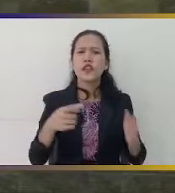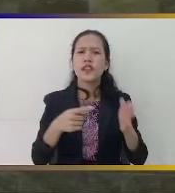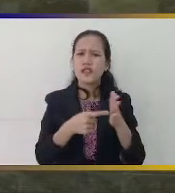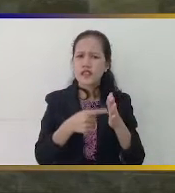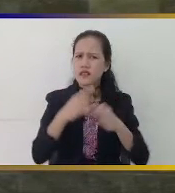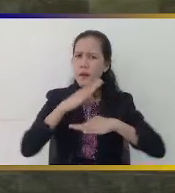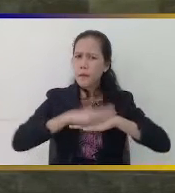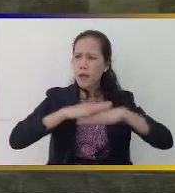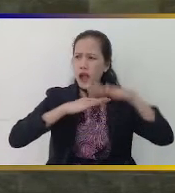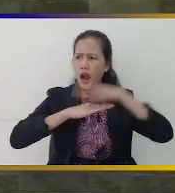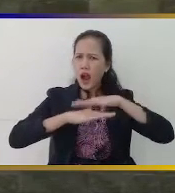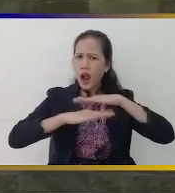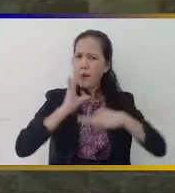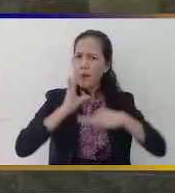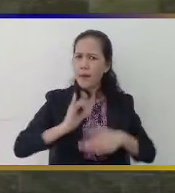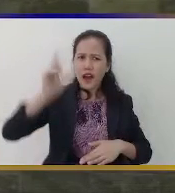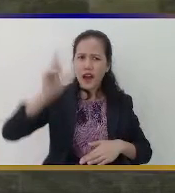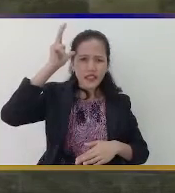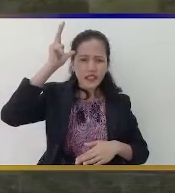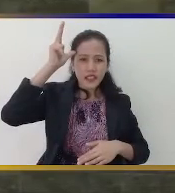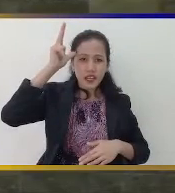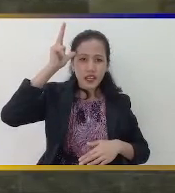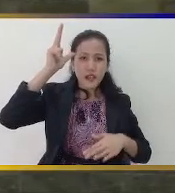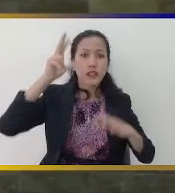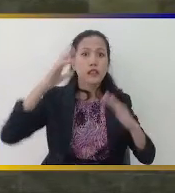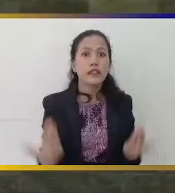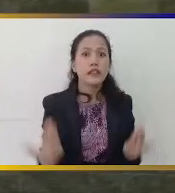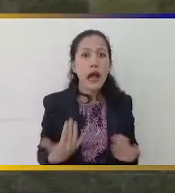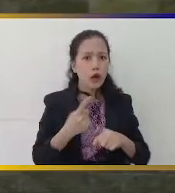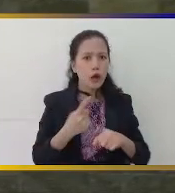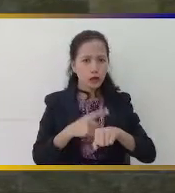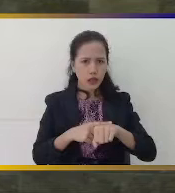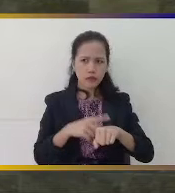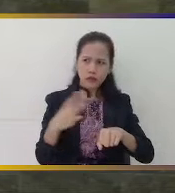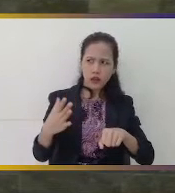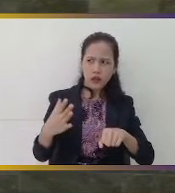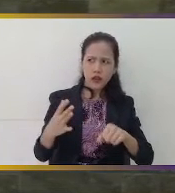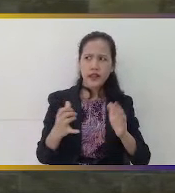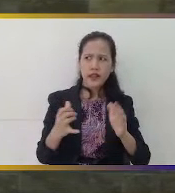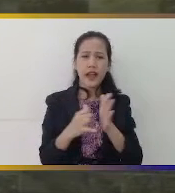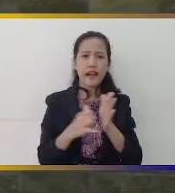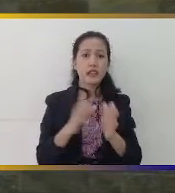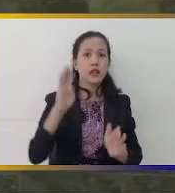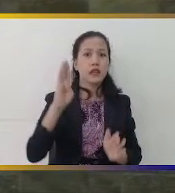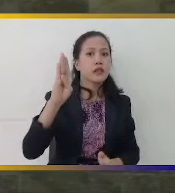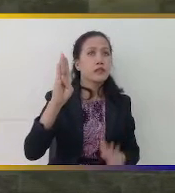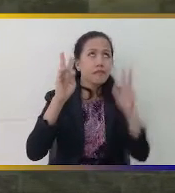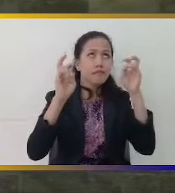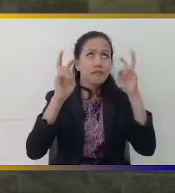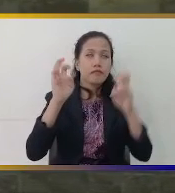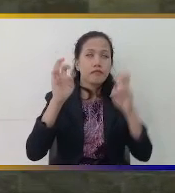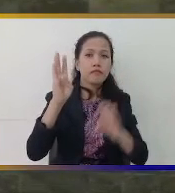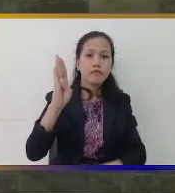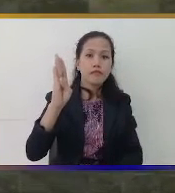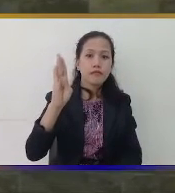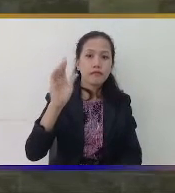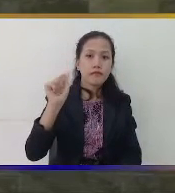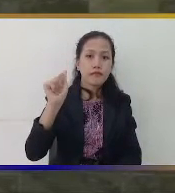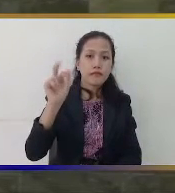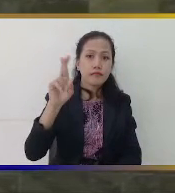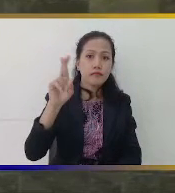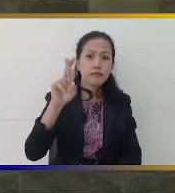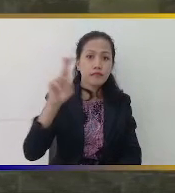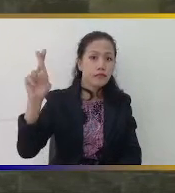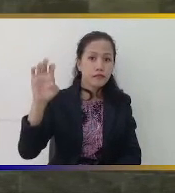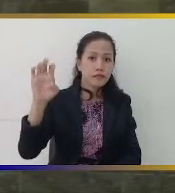Satanas na family sa panahon po natin yon. Those barren na sinasabi, kapatid, ito yung mga